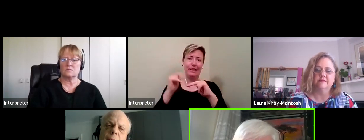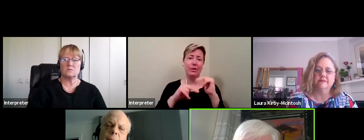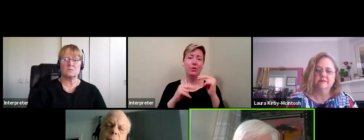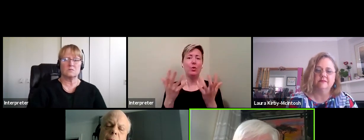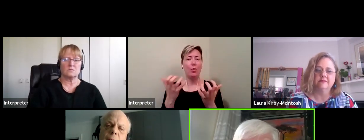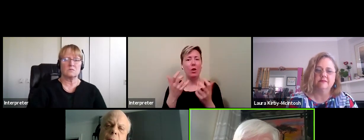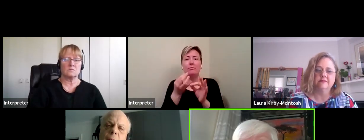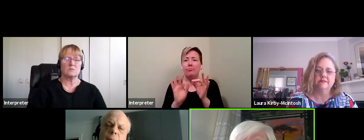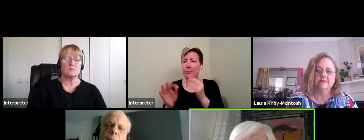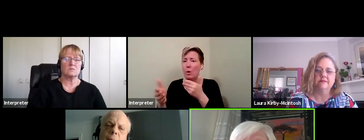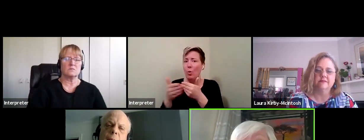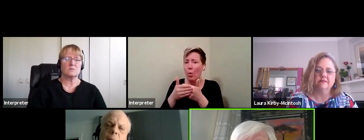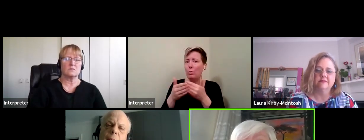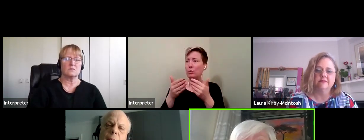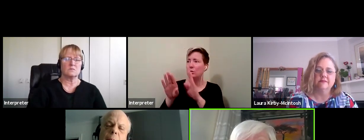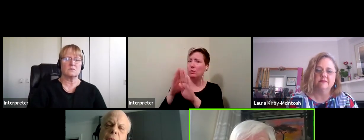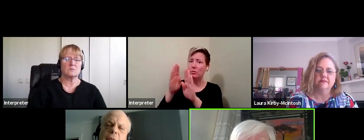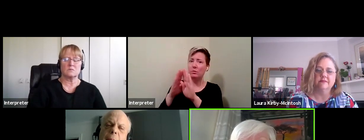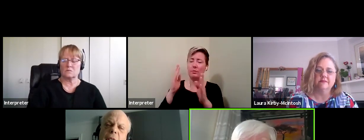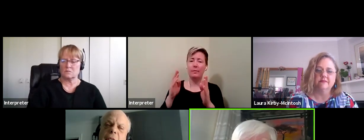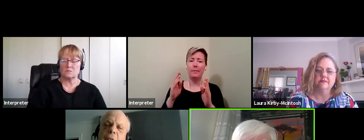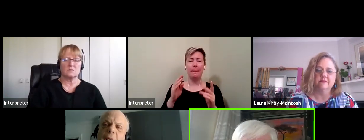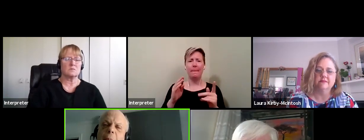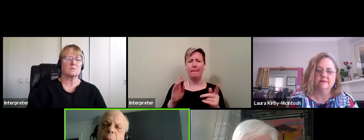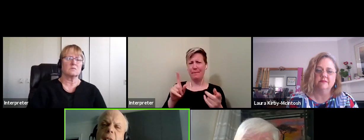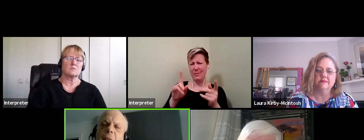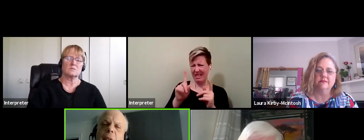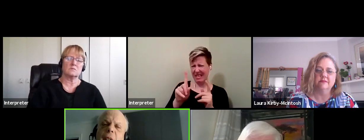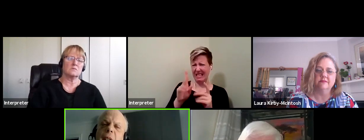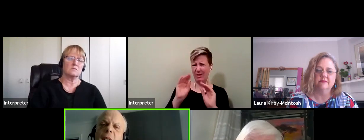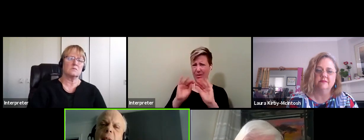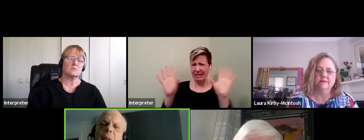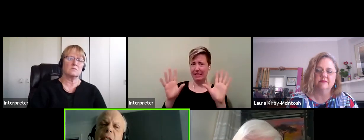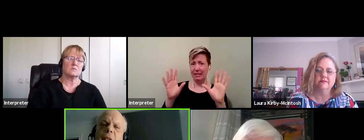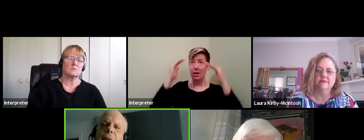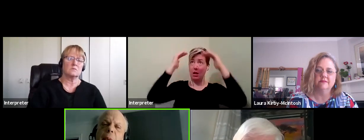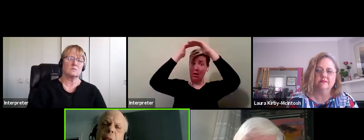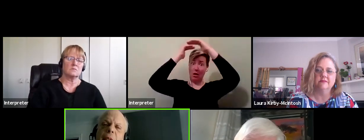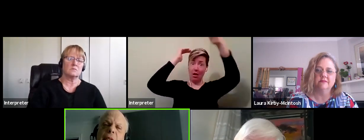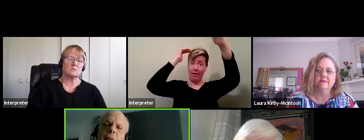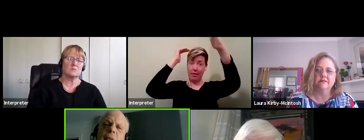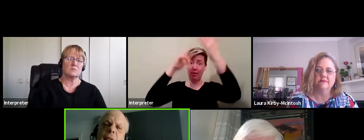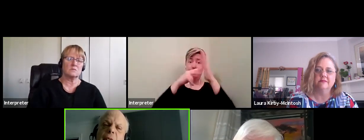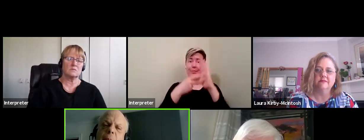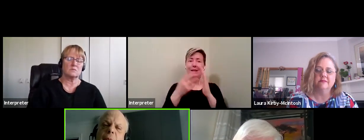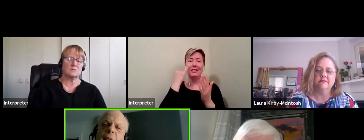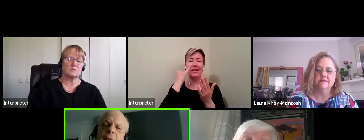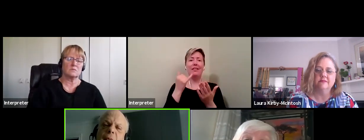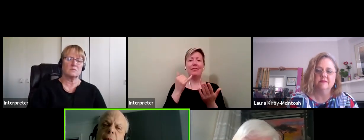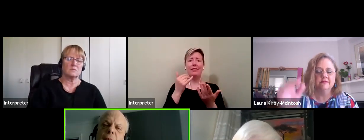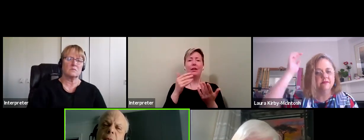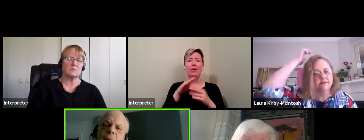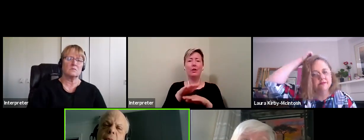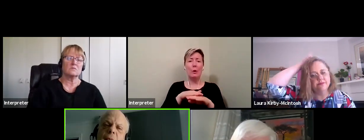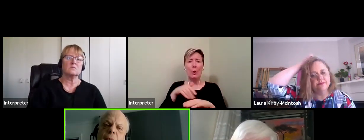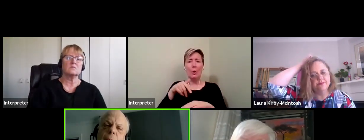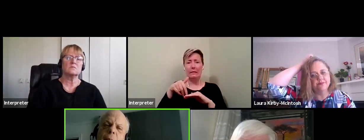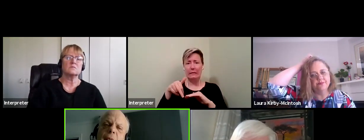close. For the entrances themselves, Let me just explain, by covering it, it means that if they're moving slowly and it's raining, they don't